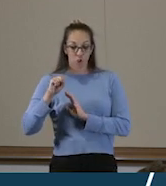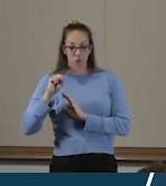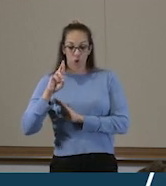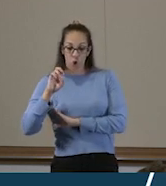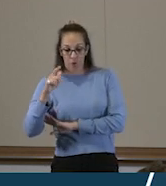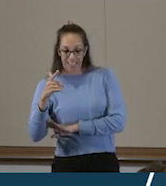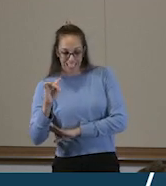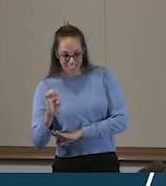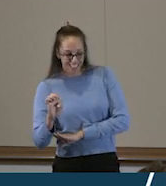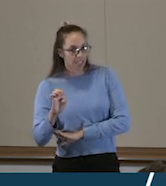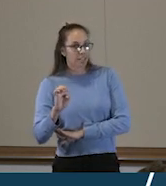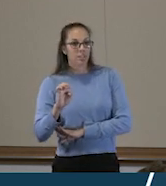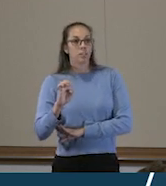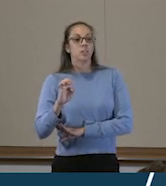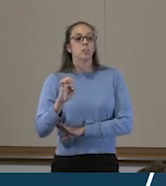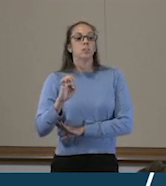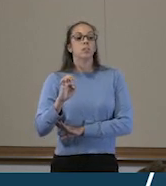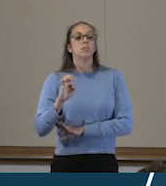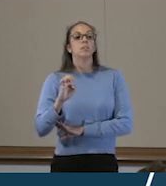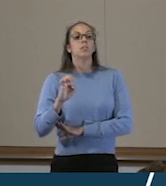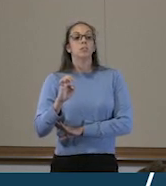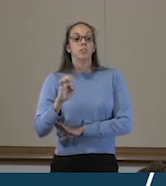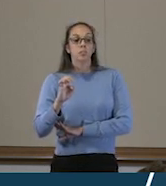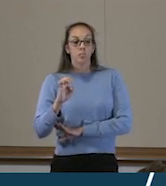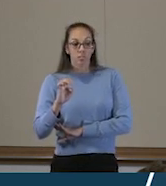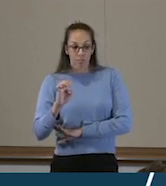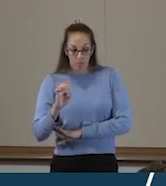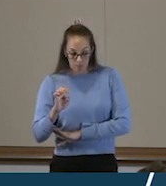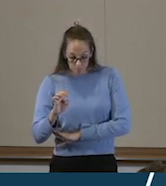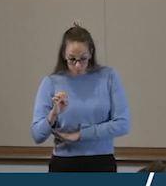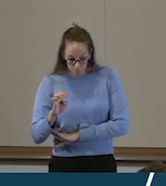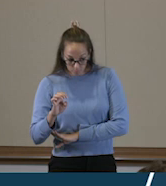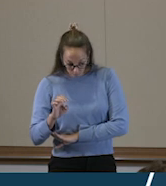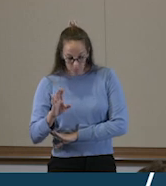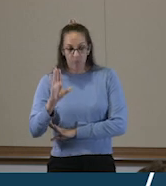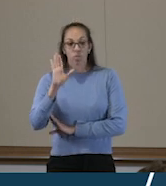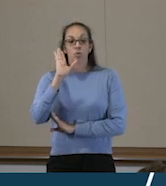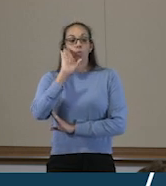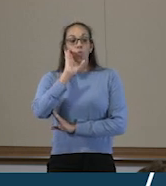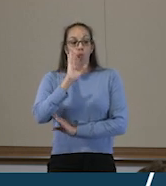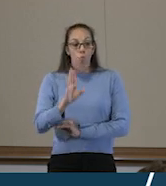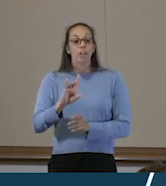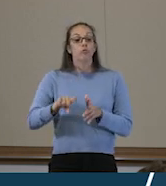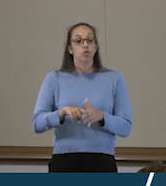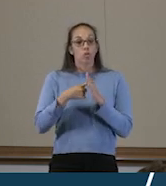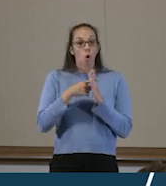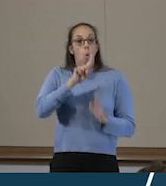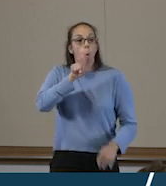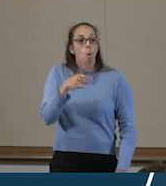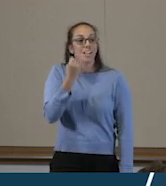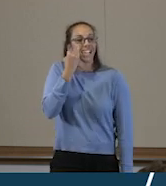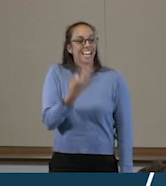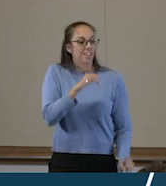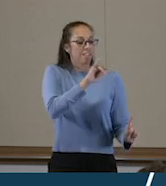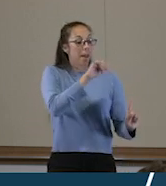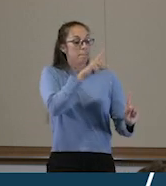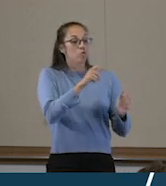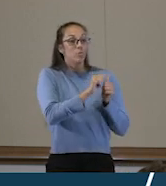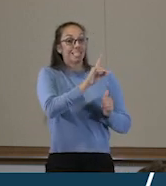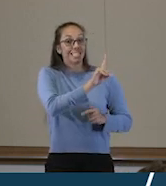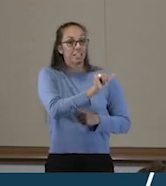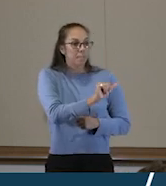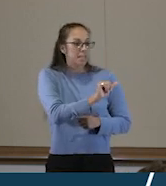in until that person is deemed incapacitated. Otherwise, the SDM agreement